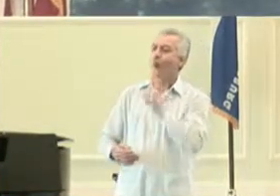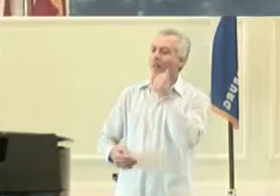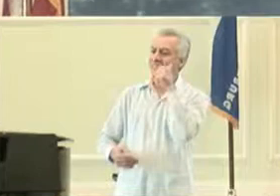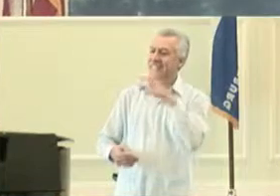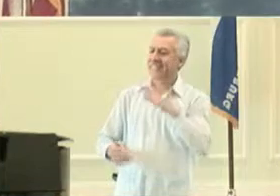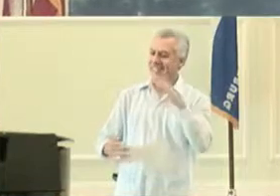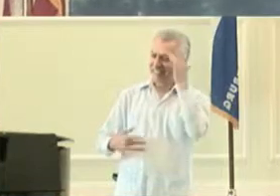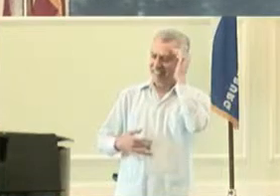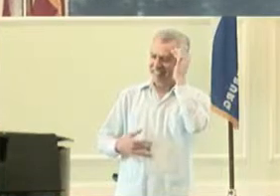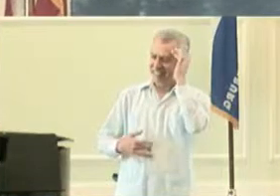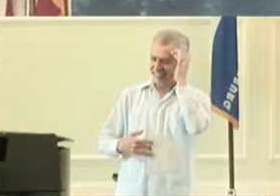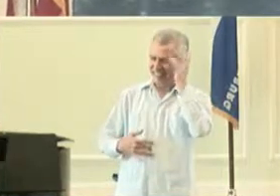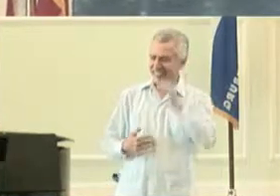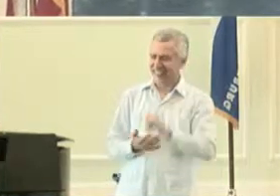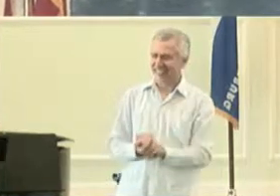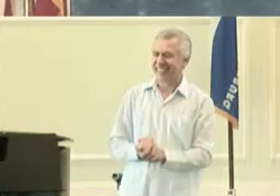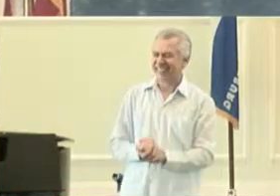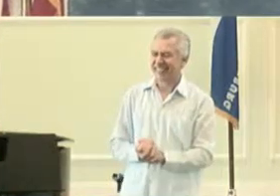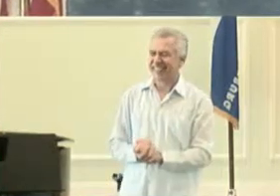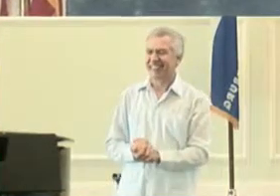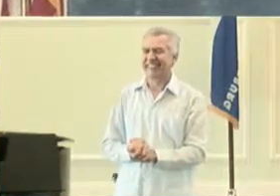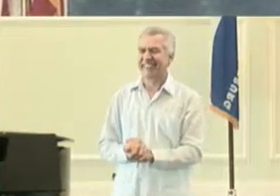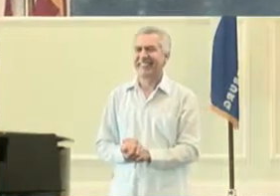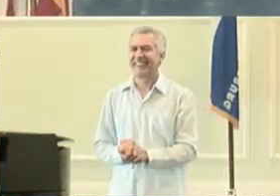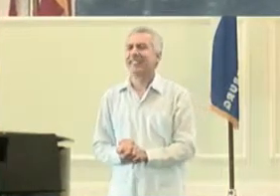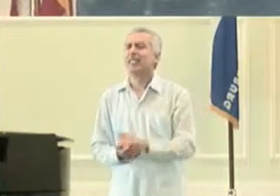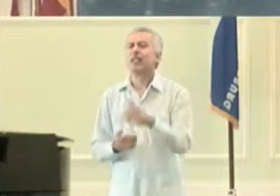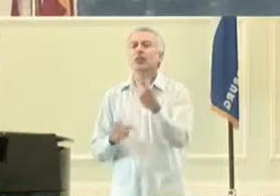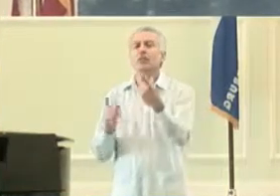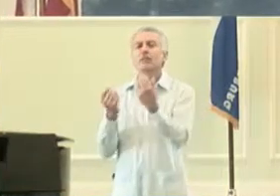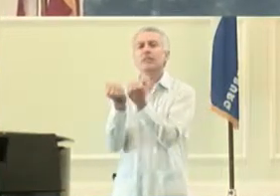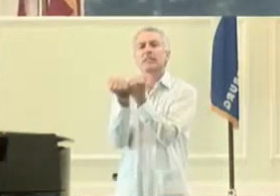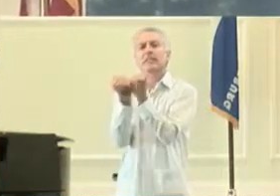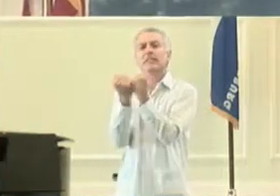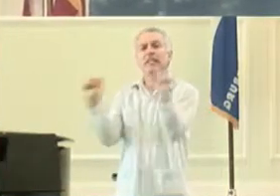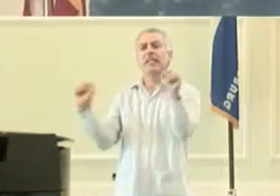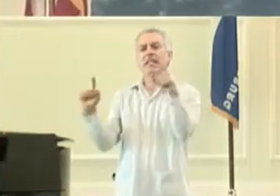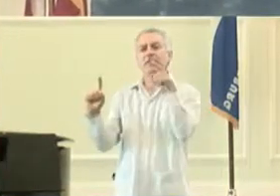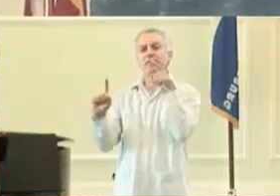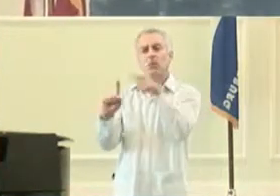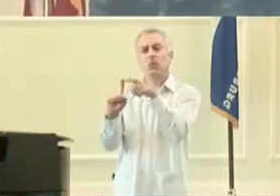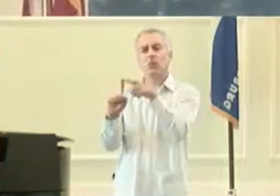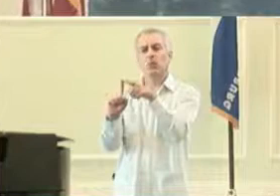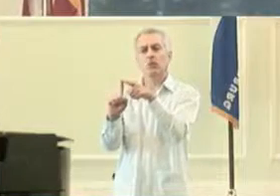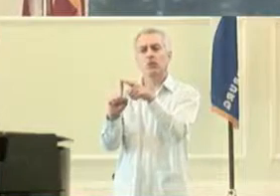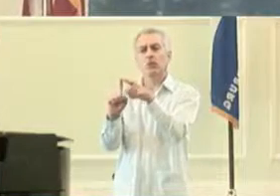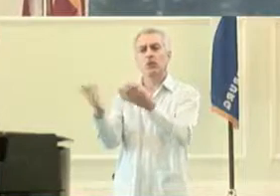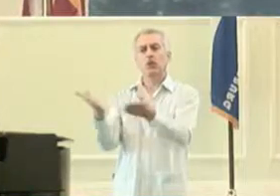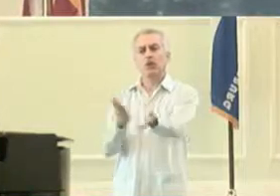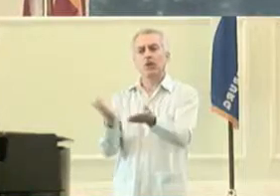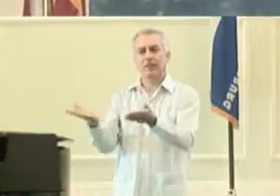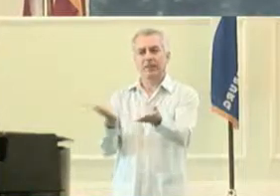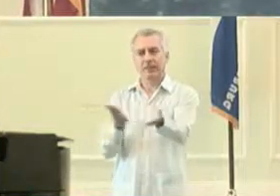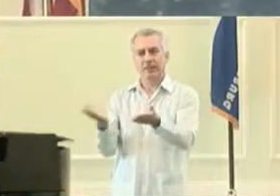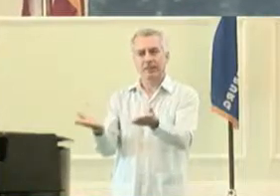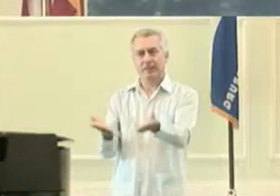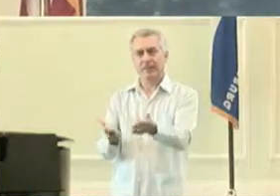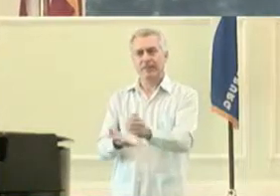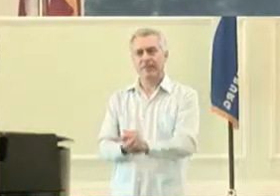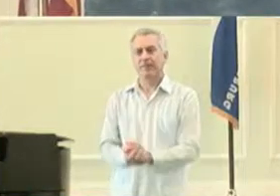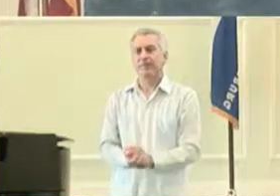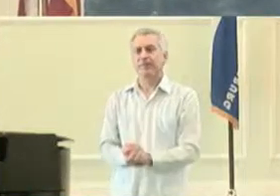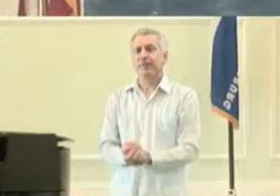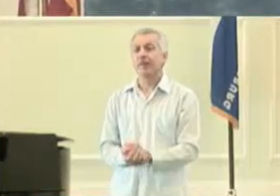So today we are going to look at the subject, saved to serve. Did you know that we